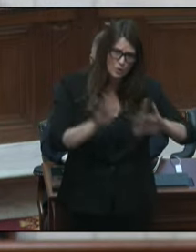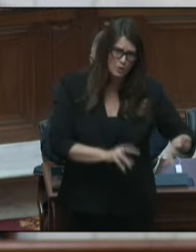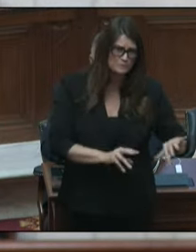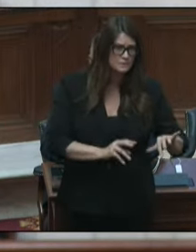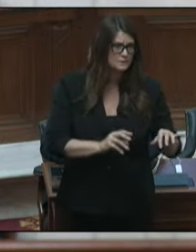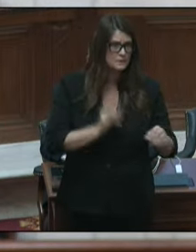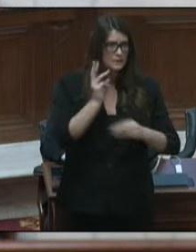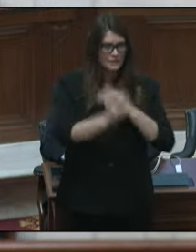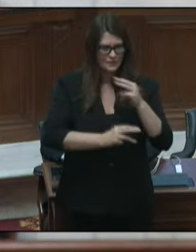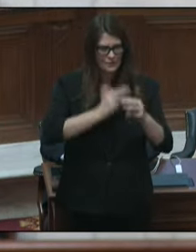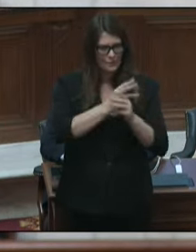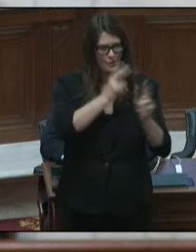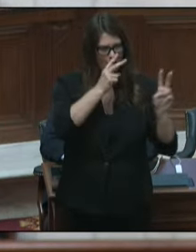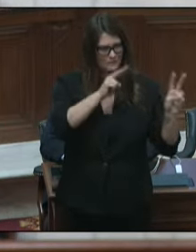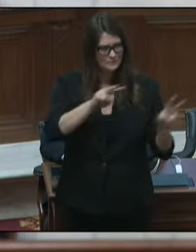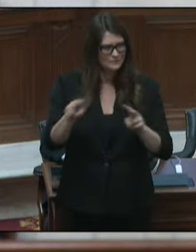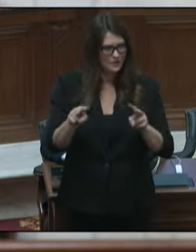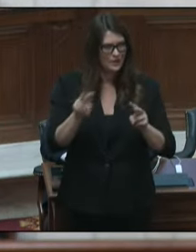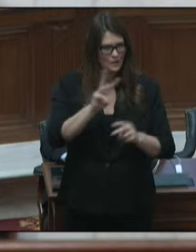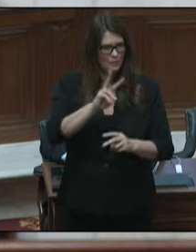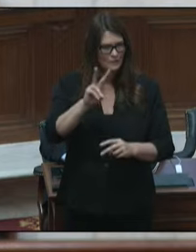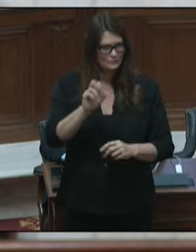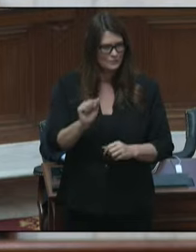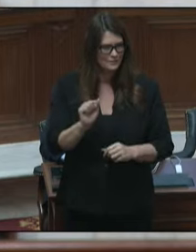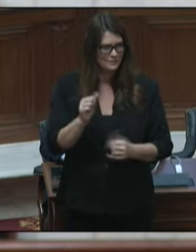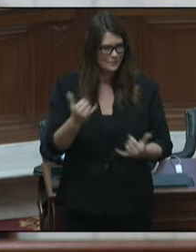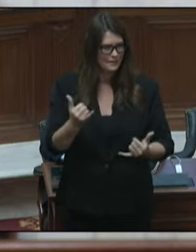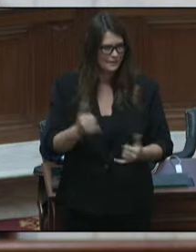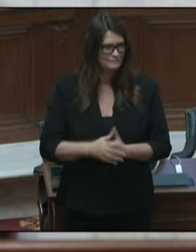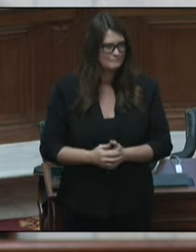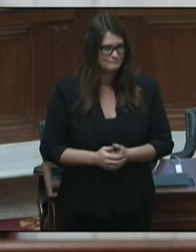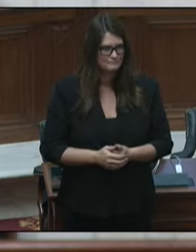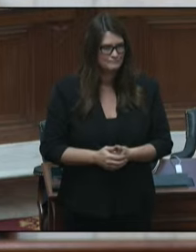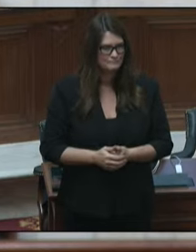is seeing the West Virginia grit that we've got.